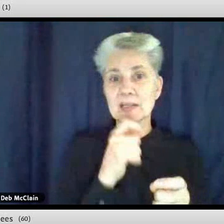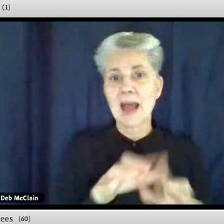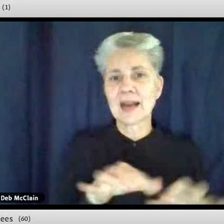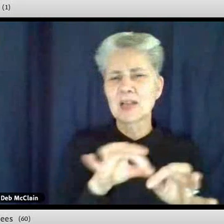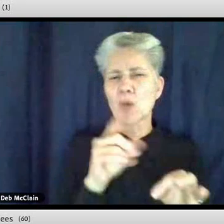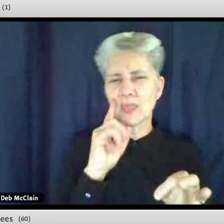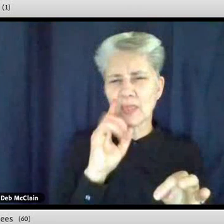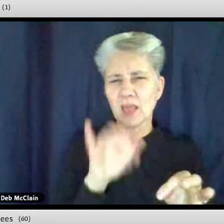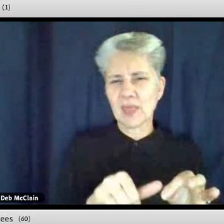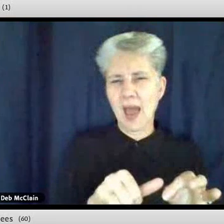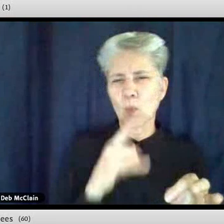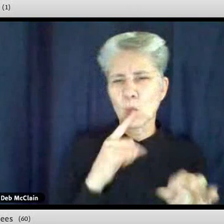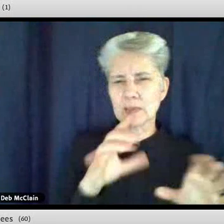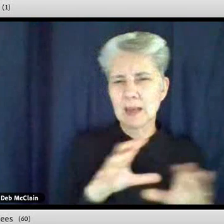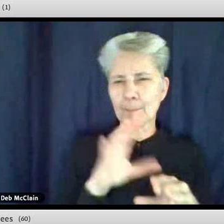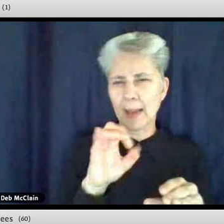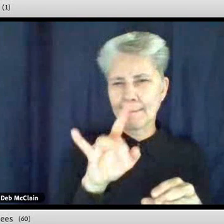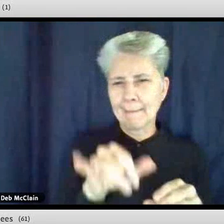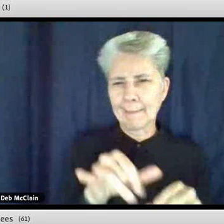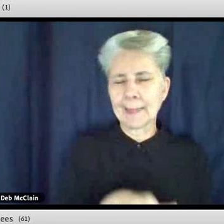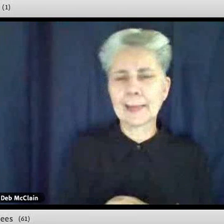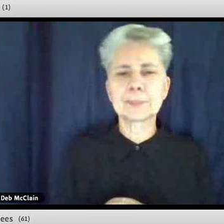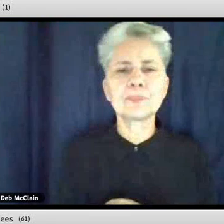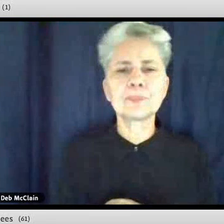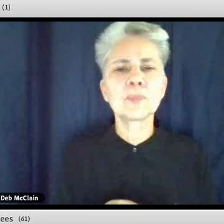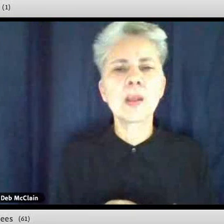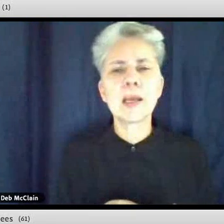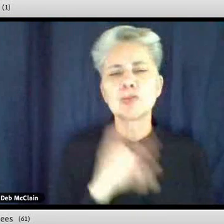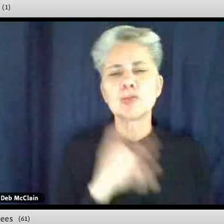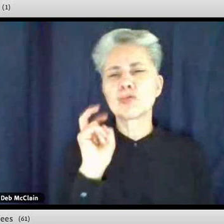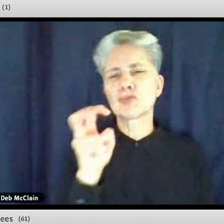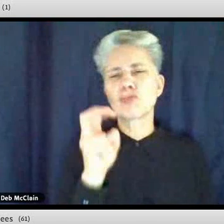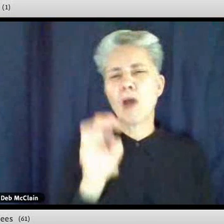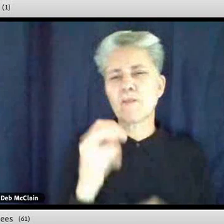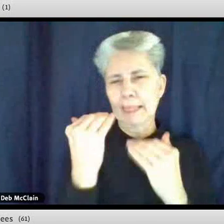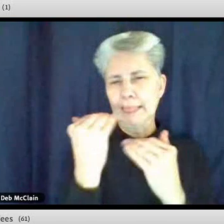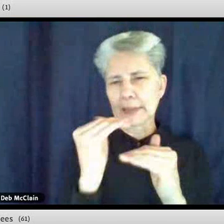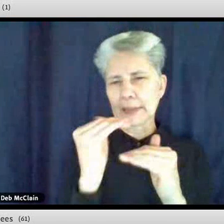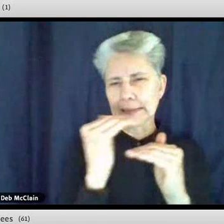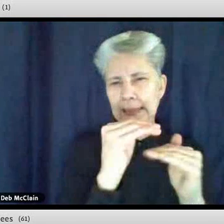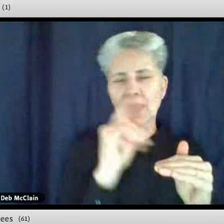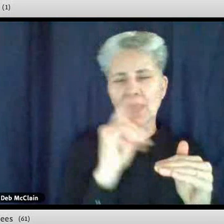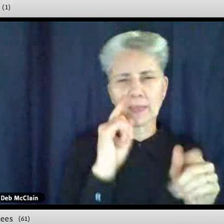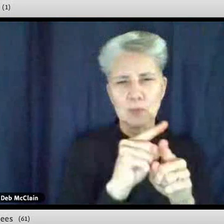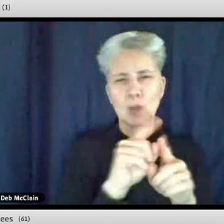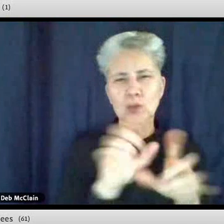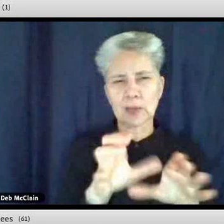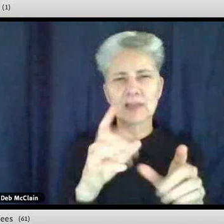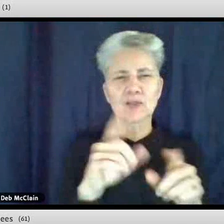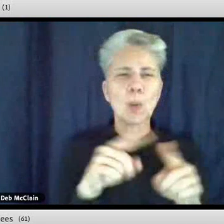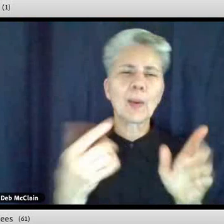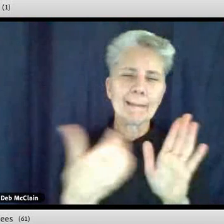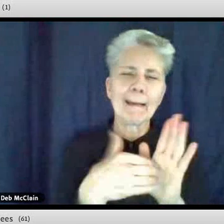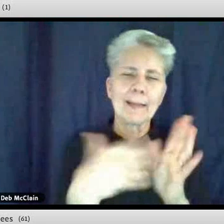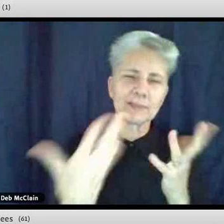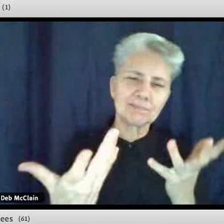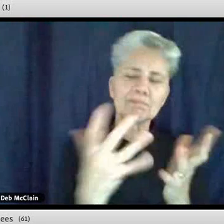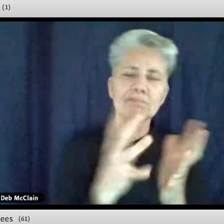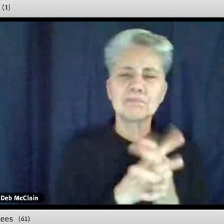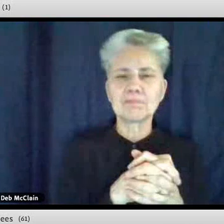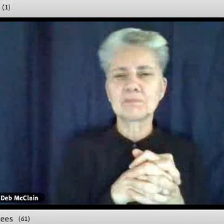change. Non-essential, I think that was done by county. And travel severely limited. I think that was